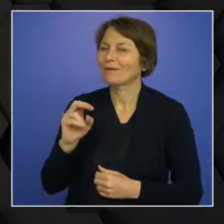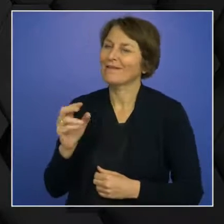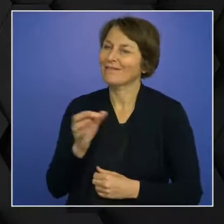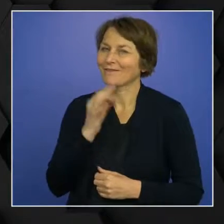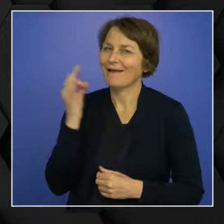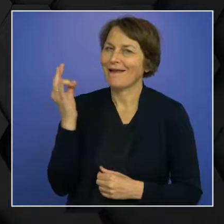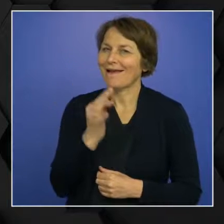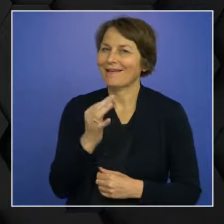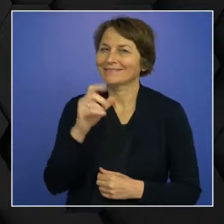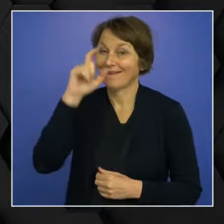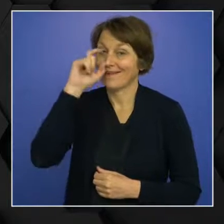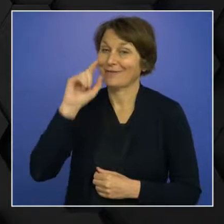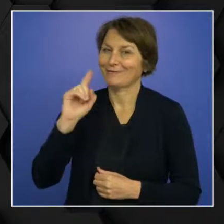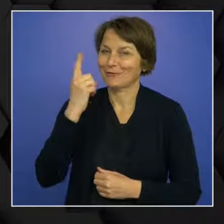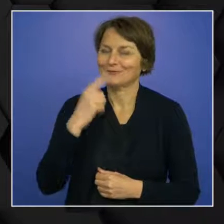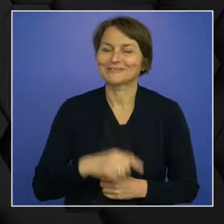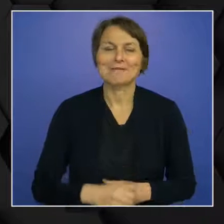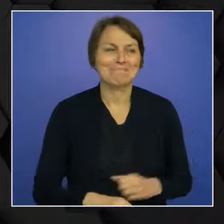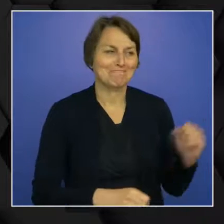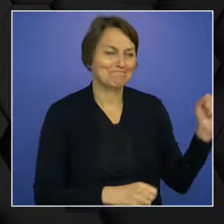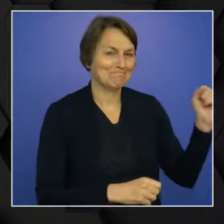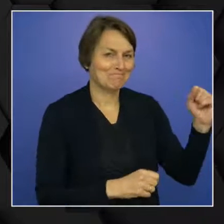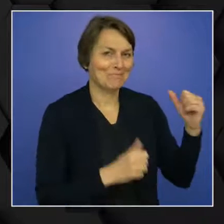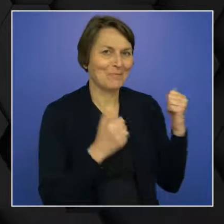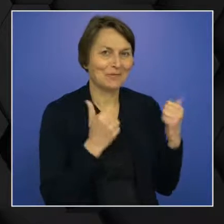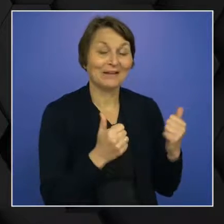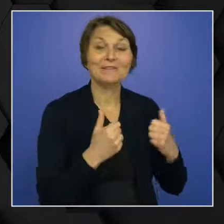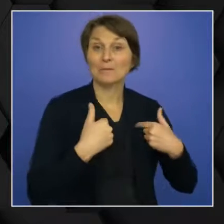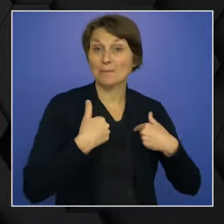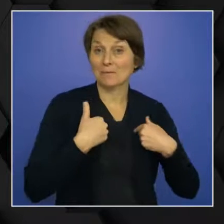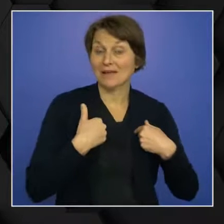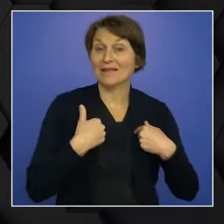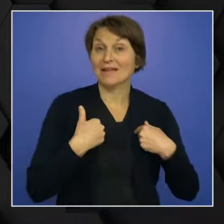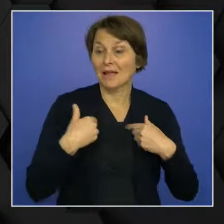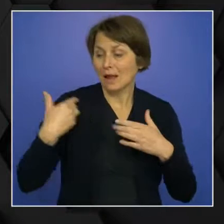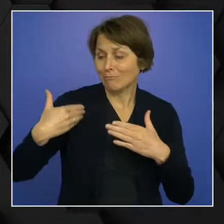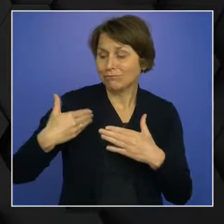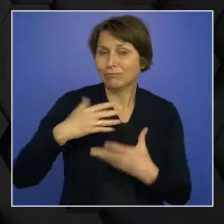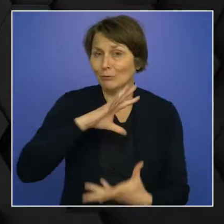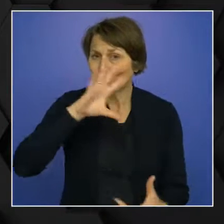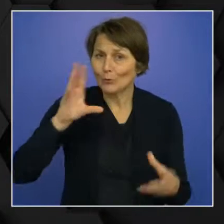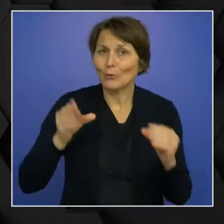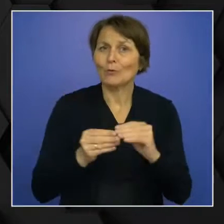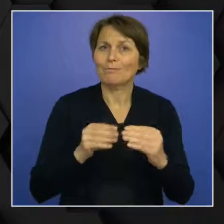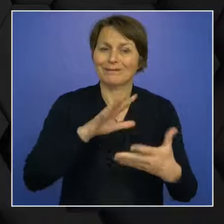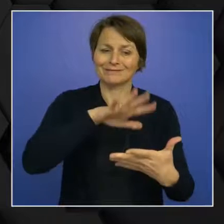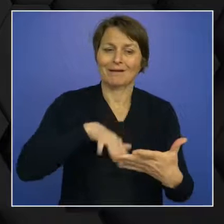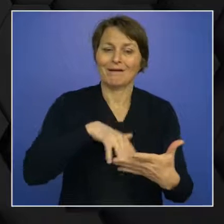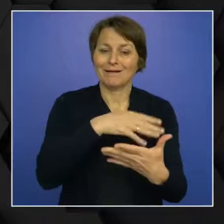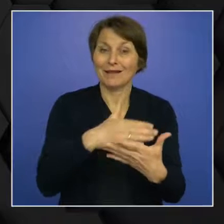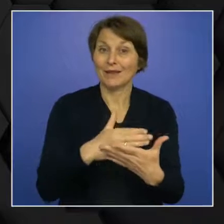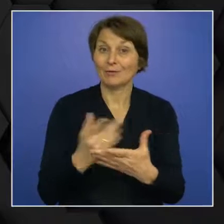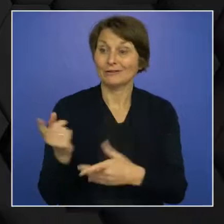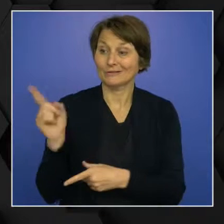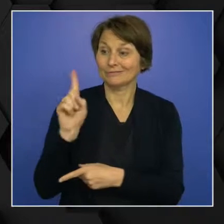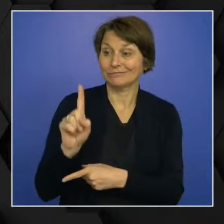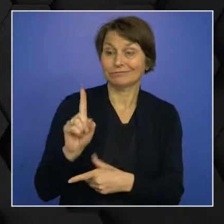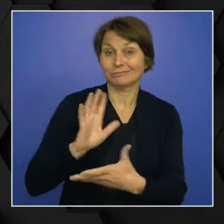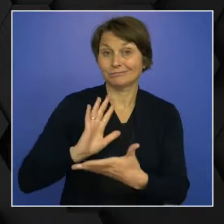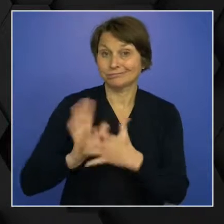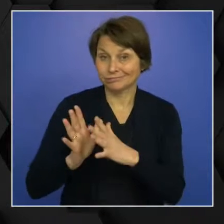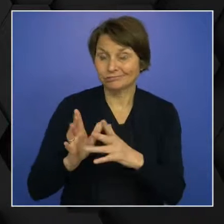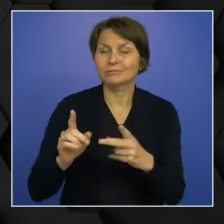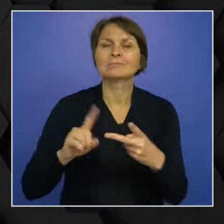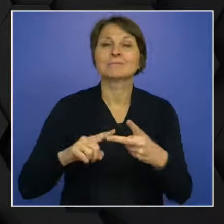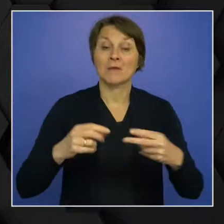Yeah, okay. Yeah, so for me, it was all those lessons with adding sound languages, adding captions,